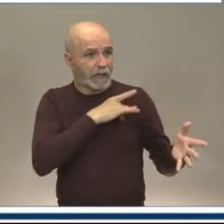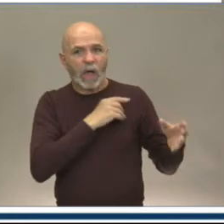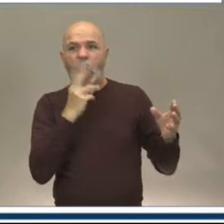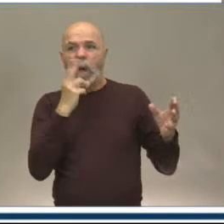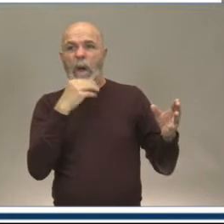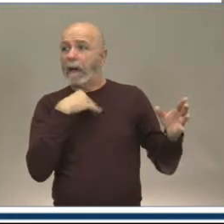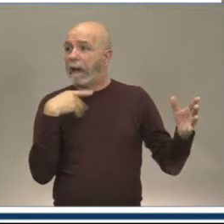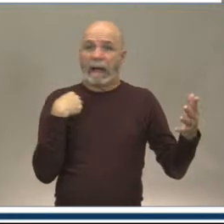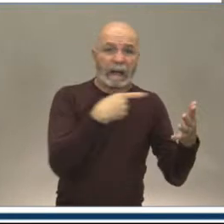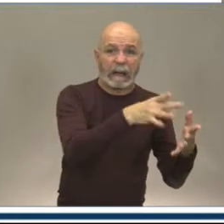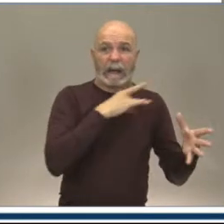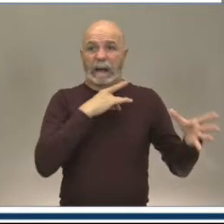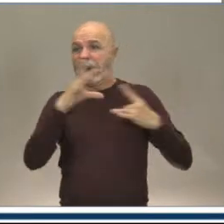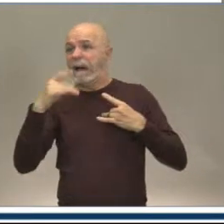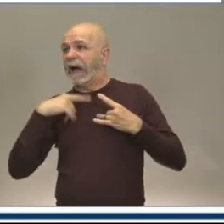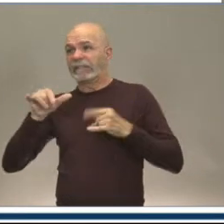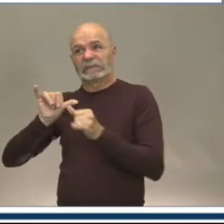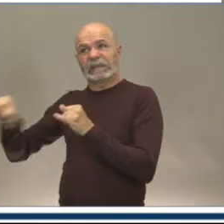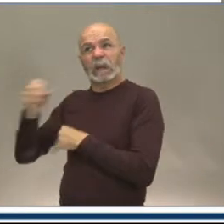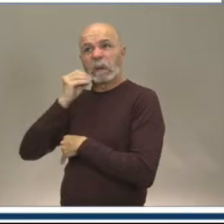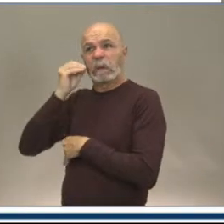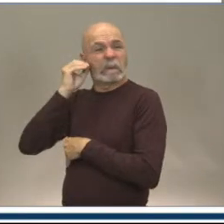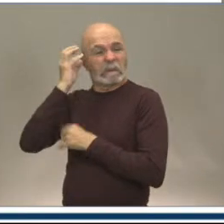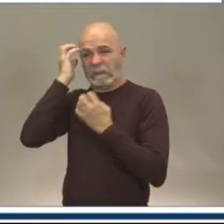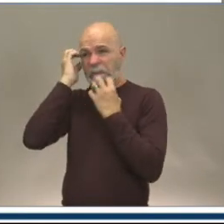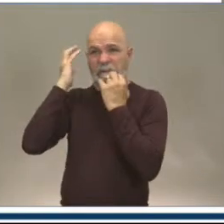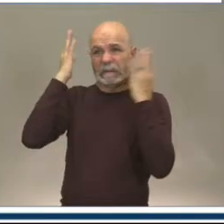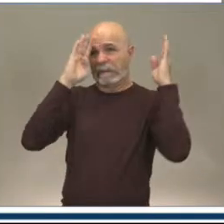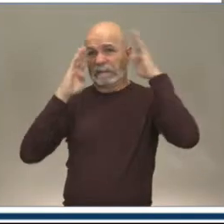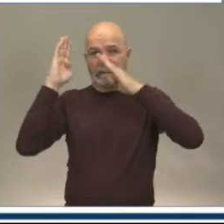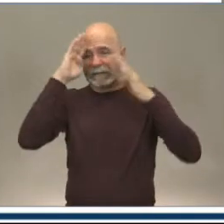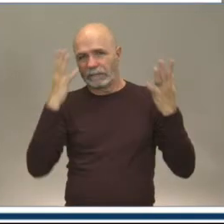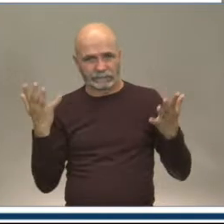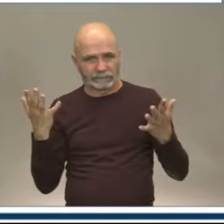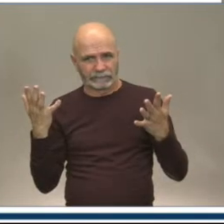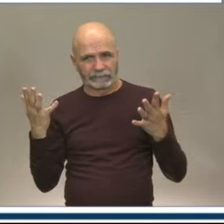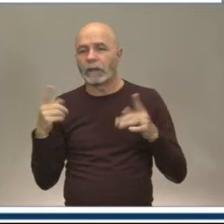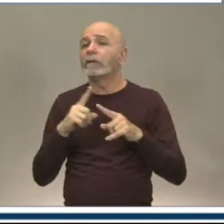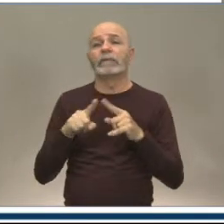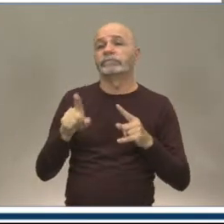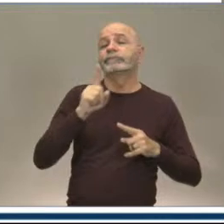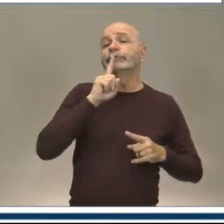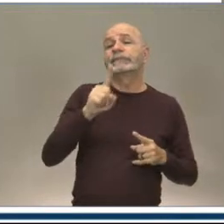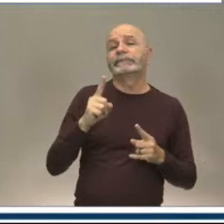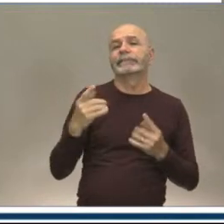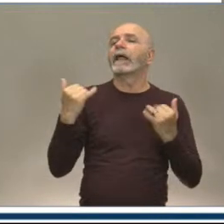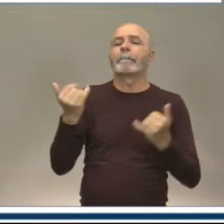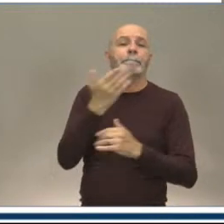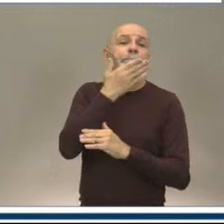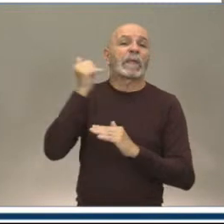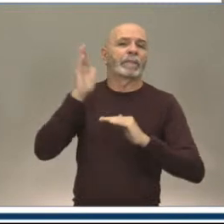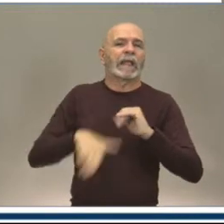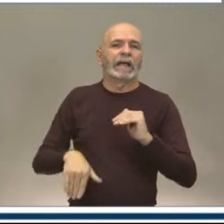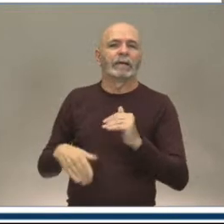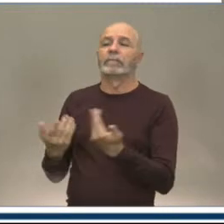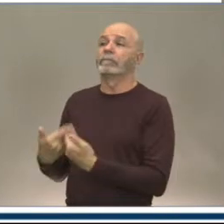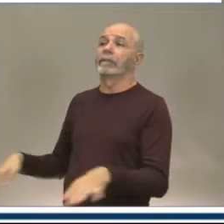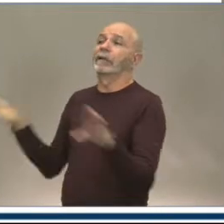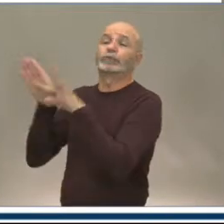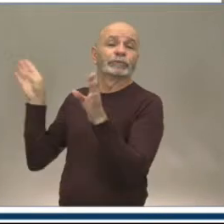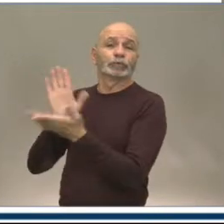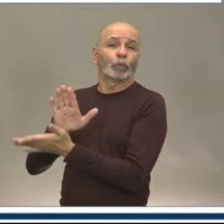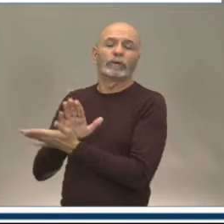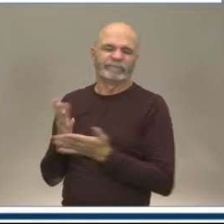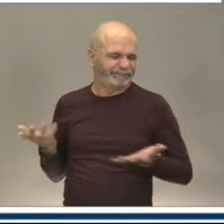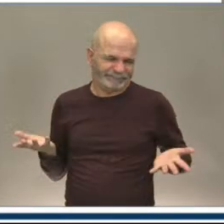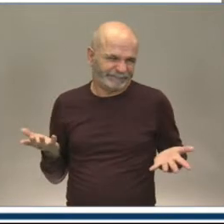been any indication of a need to close the school in general and have everybody home. I have to come back to make the point that the